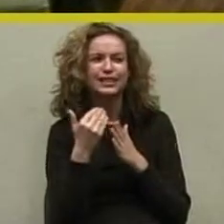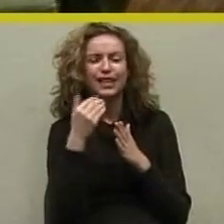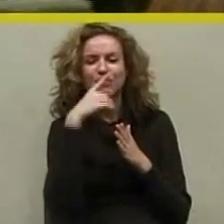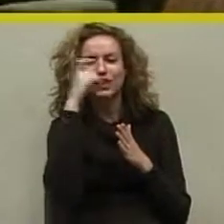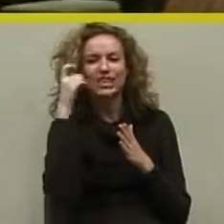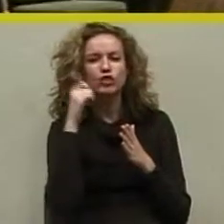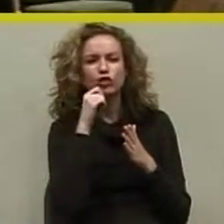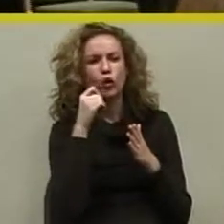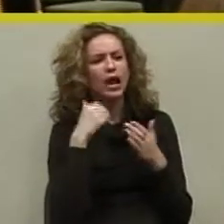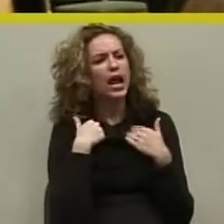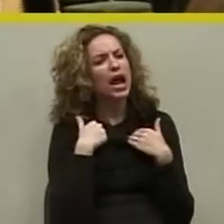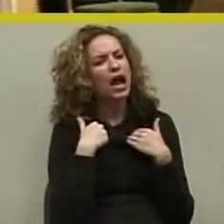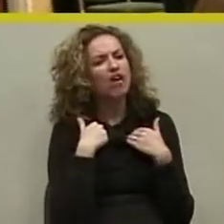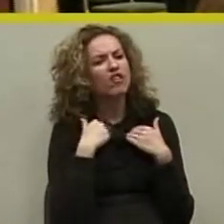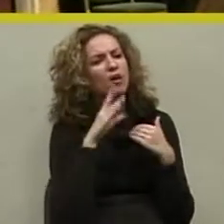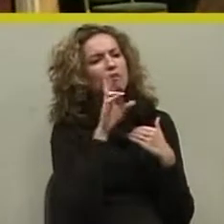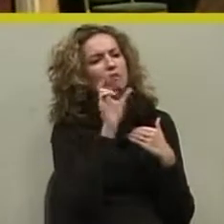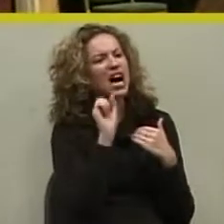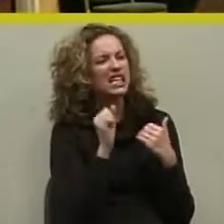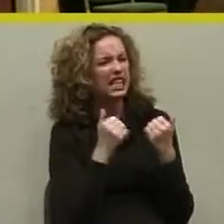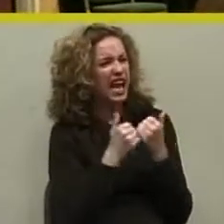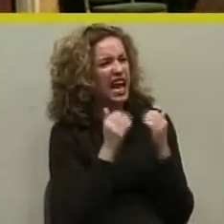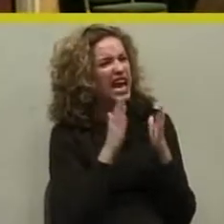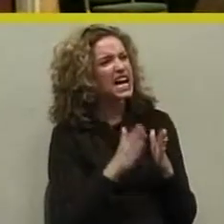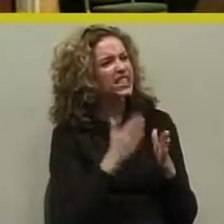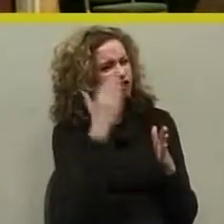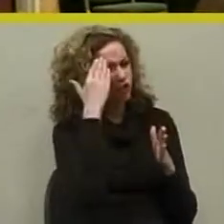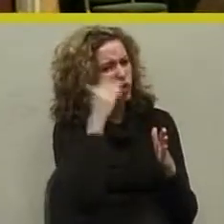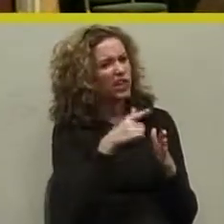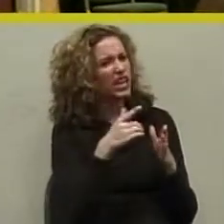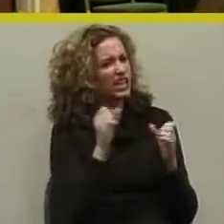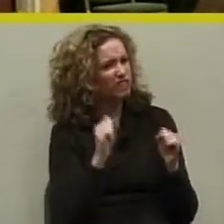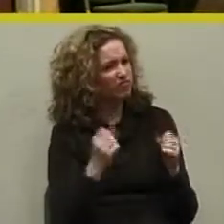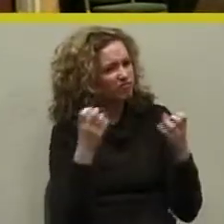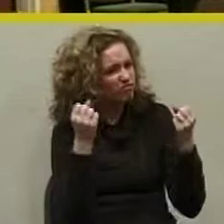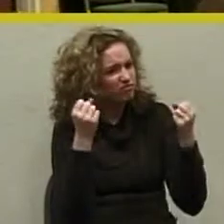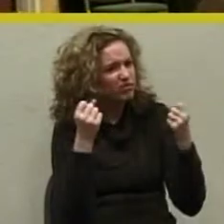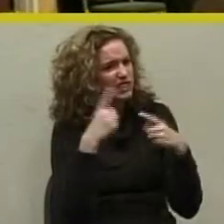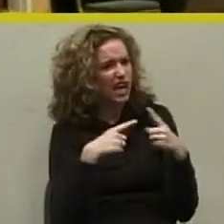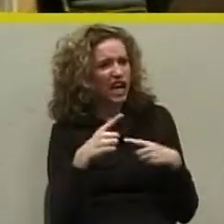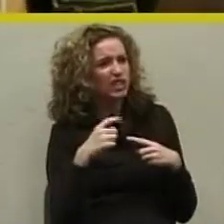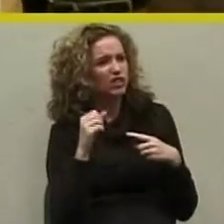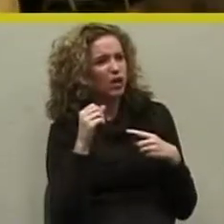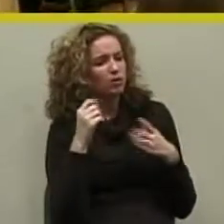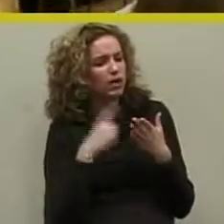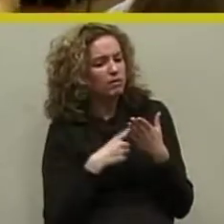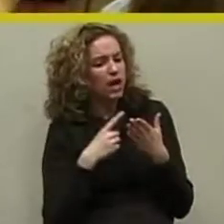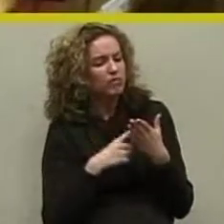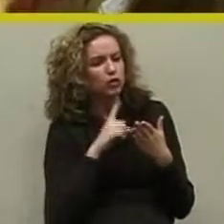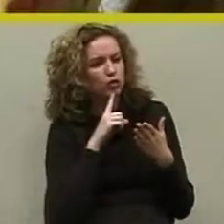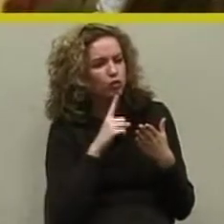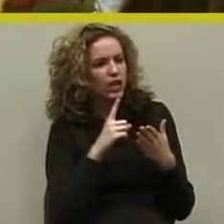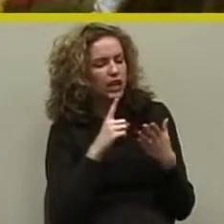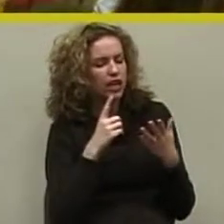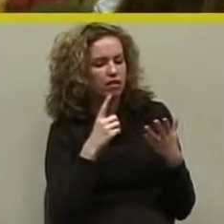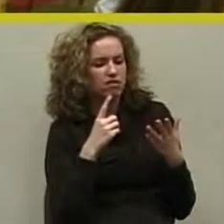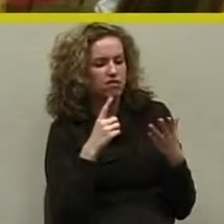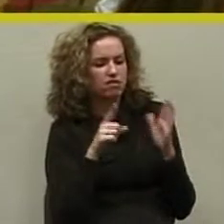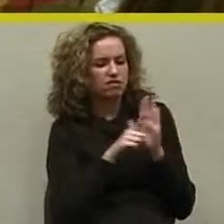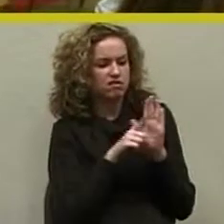don't have bus aides who are fluent in sign language. There may be a very hostile conversation going on between two students, and they would never know that.